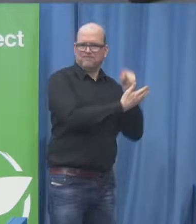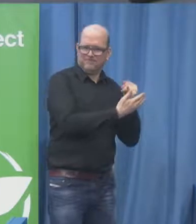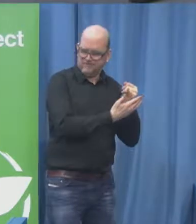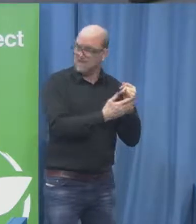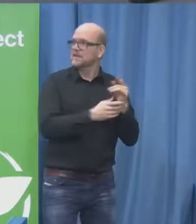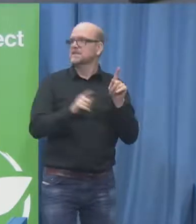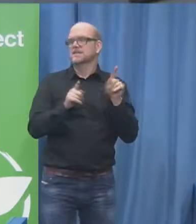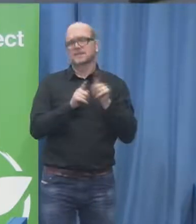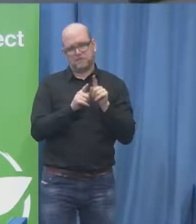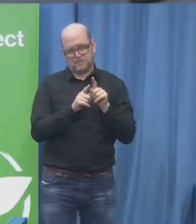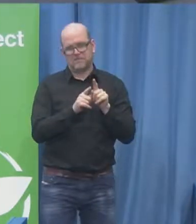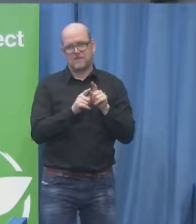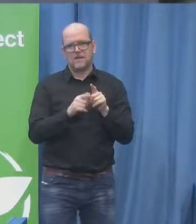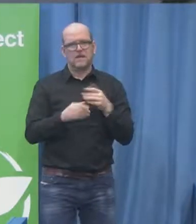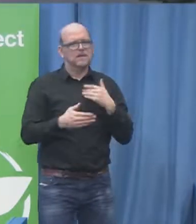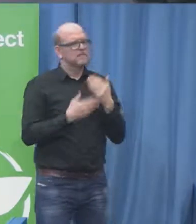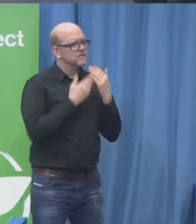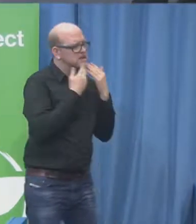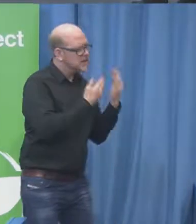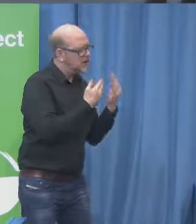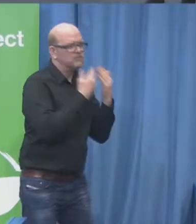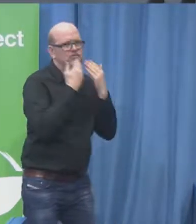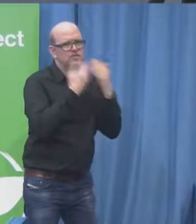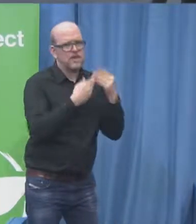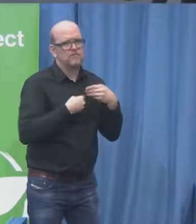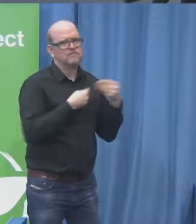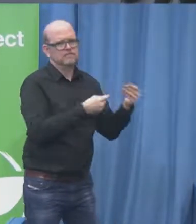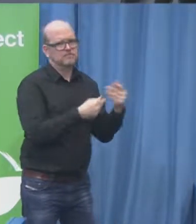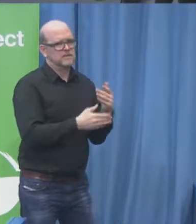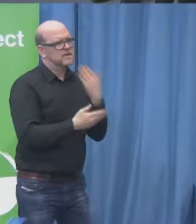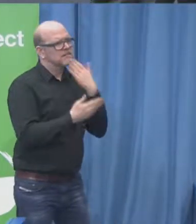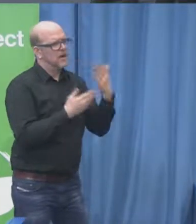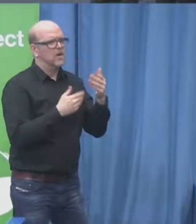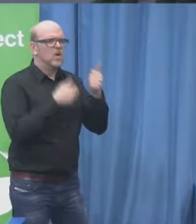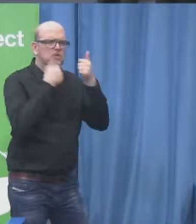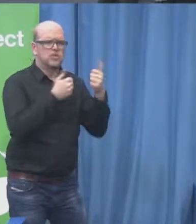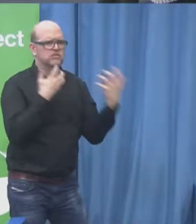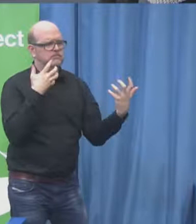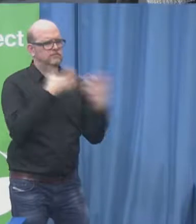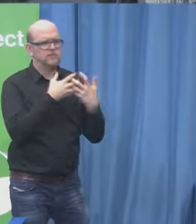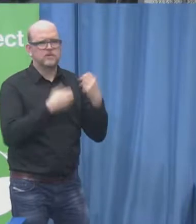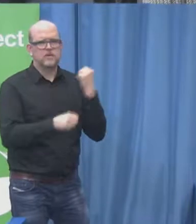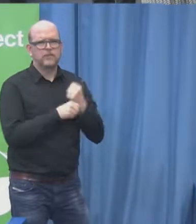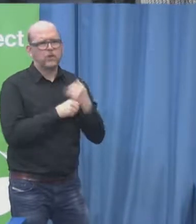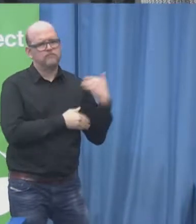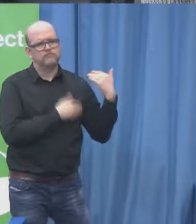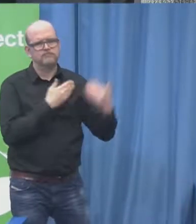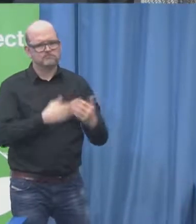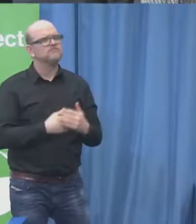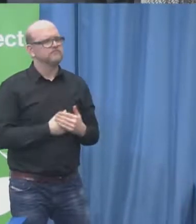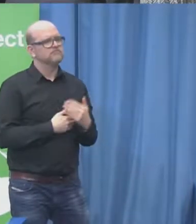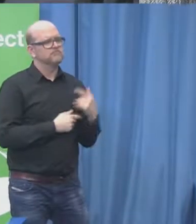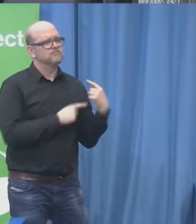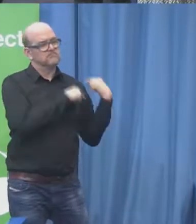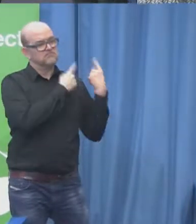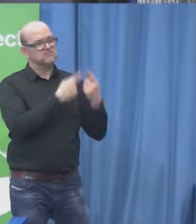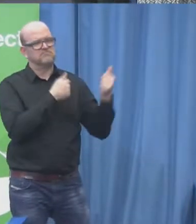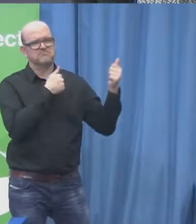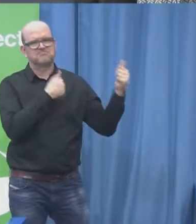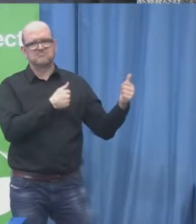you so much for the very good cooperation, and I would like to say thank you,